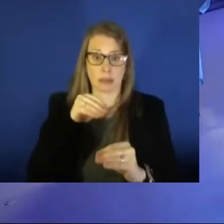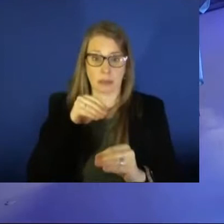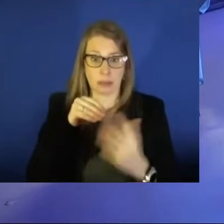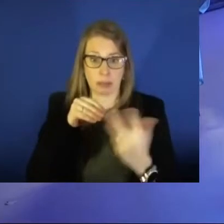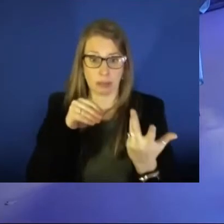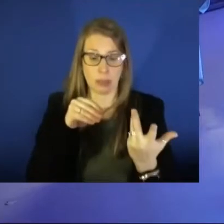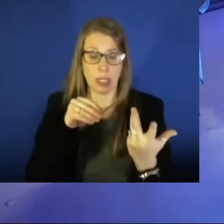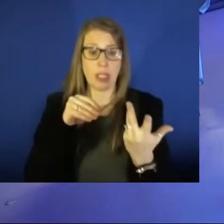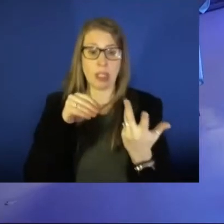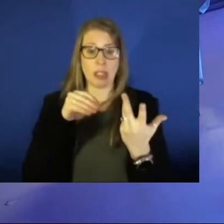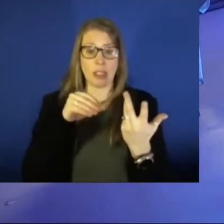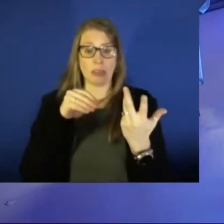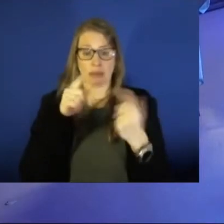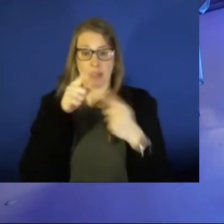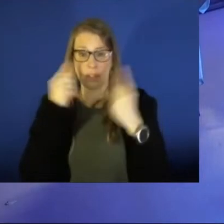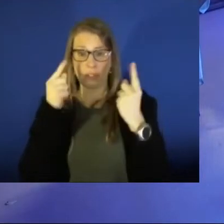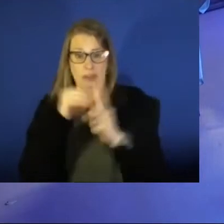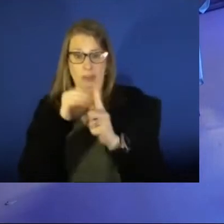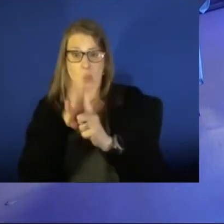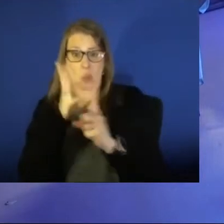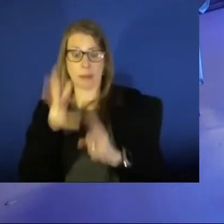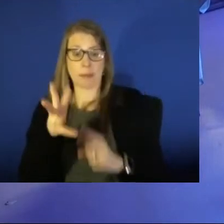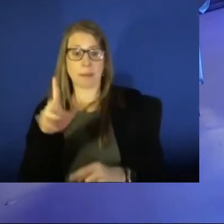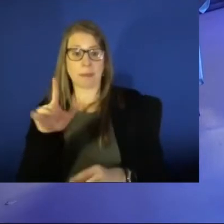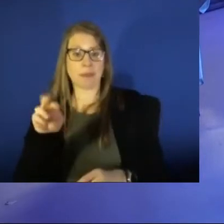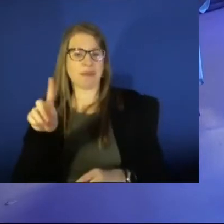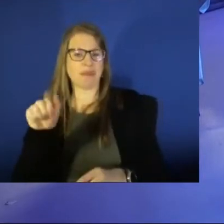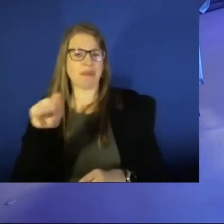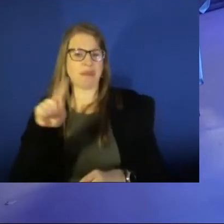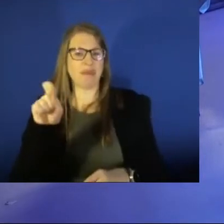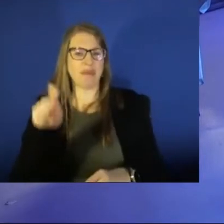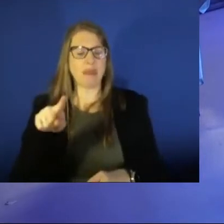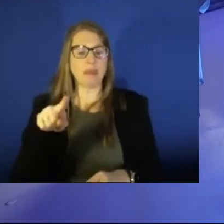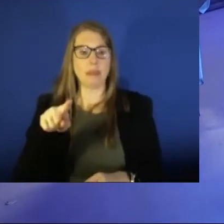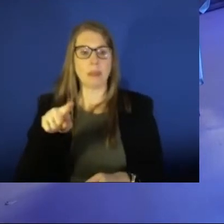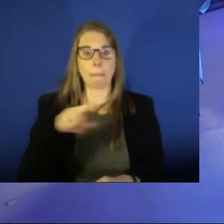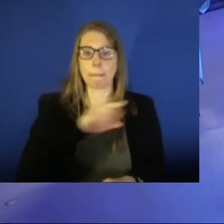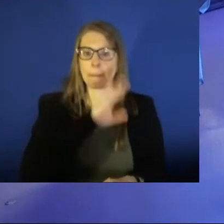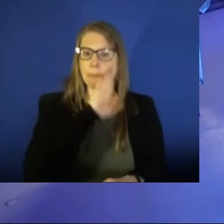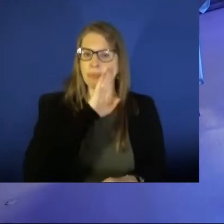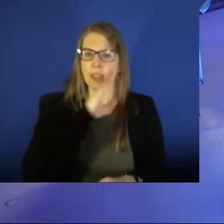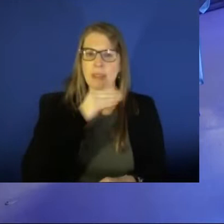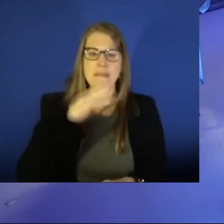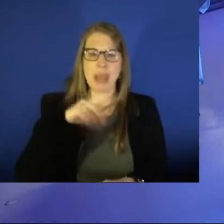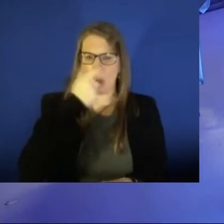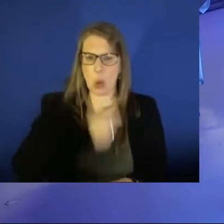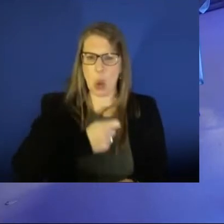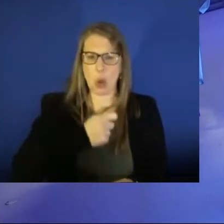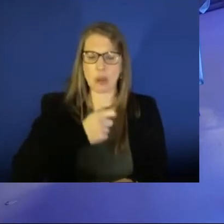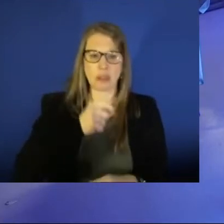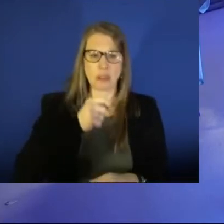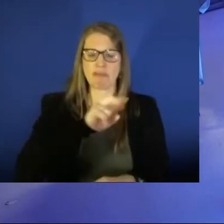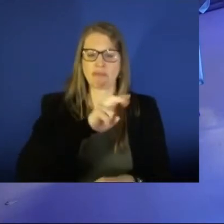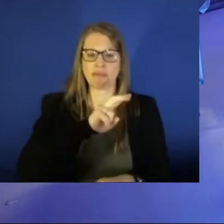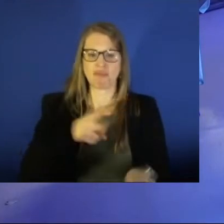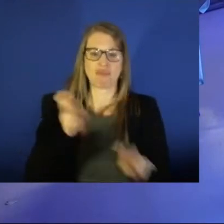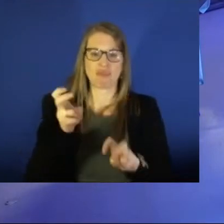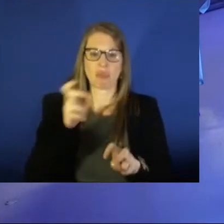quick questions. Linda wants to know, I had a really bad cold and in bed for a week. It wasn't COVID. Are we seeing more severe